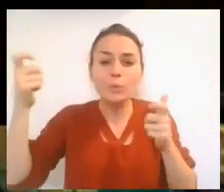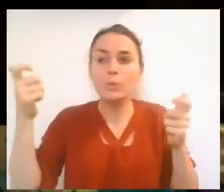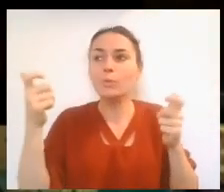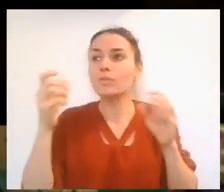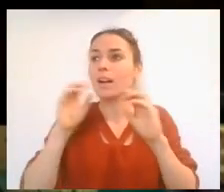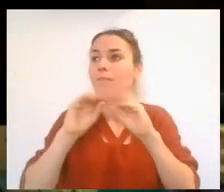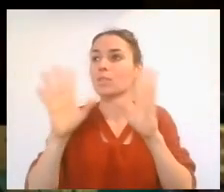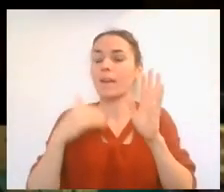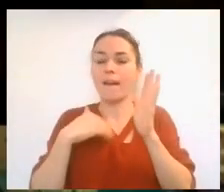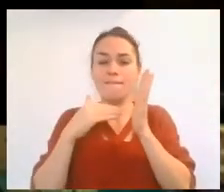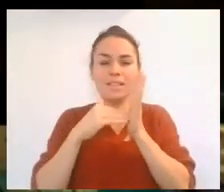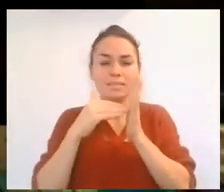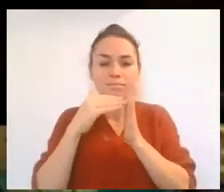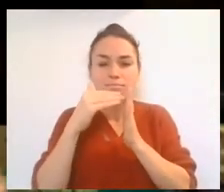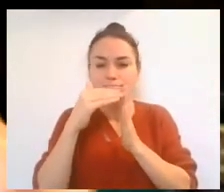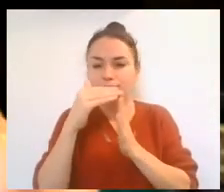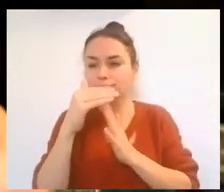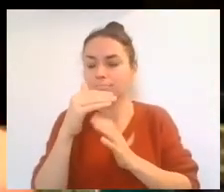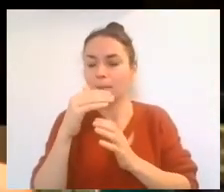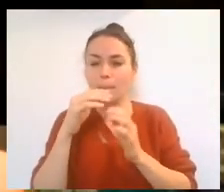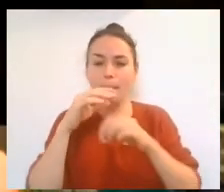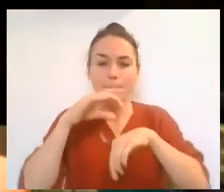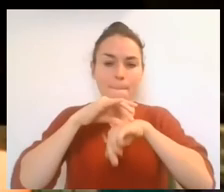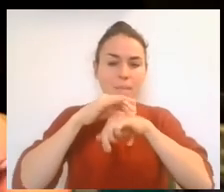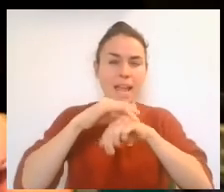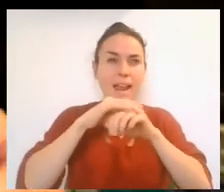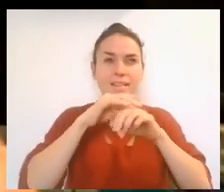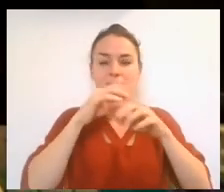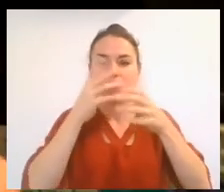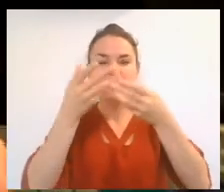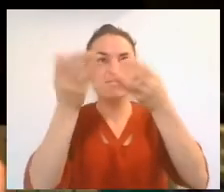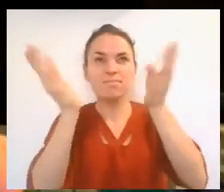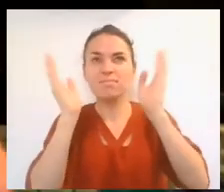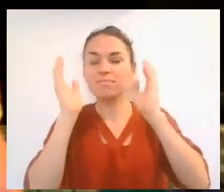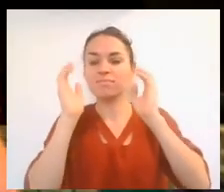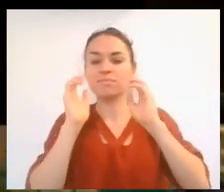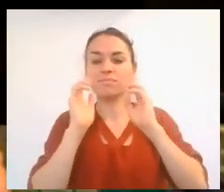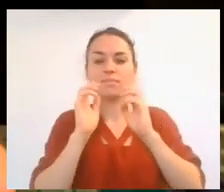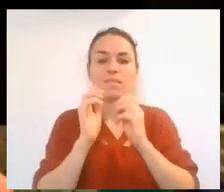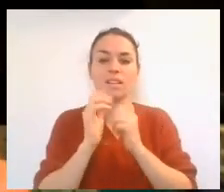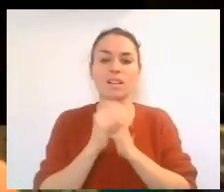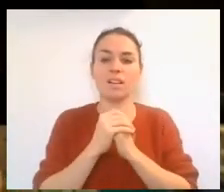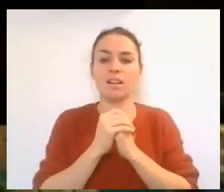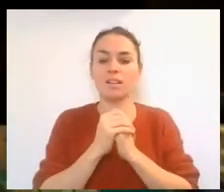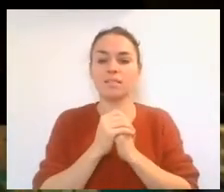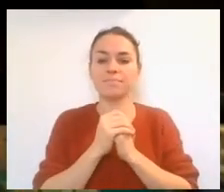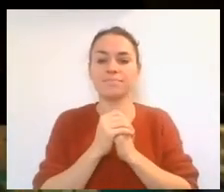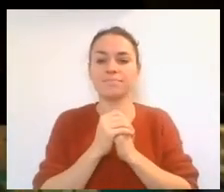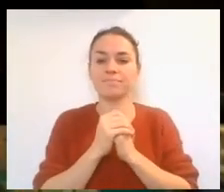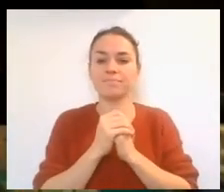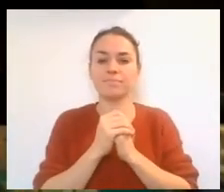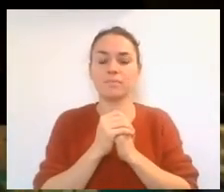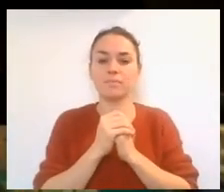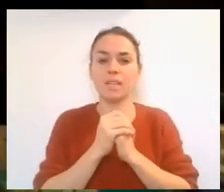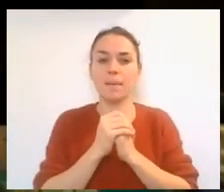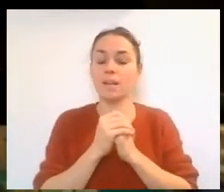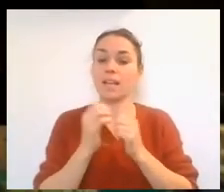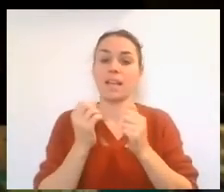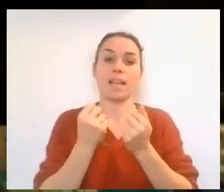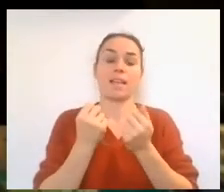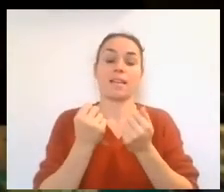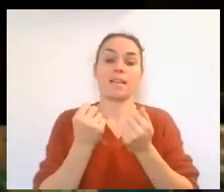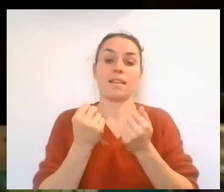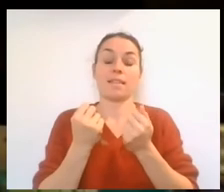zillions of planets, that all of the things that components of evolution that led